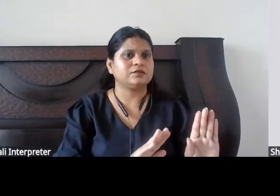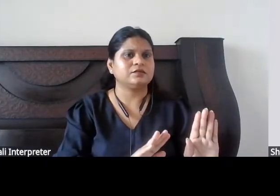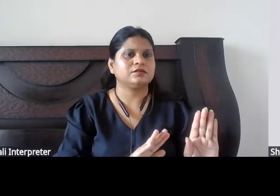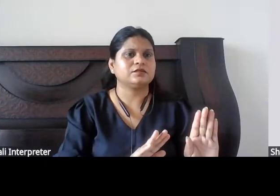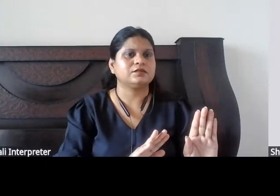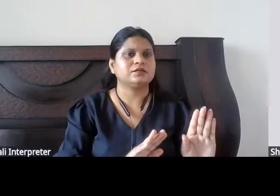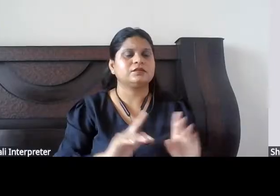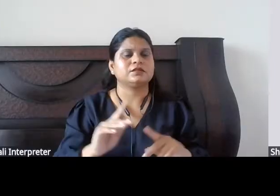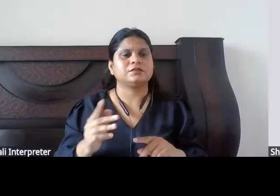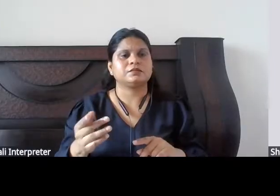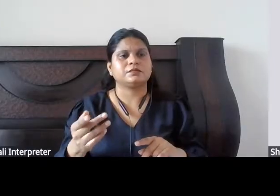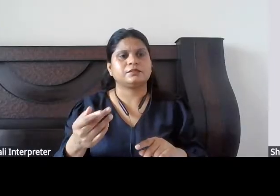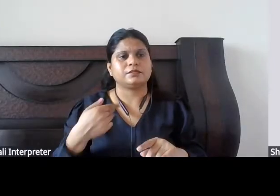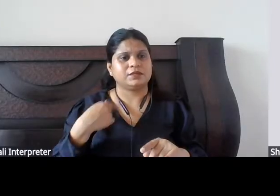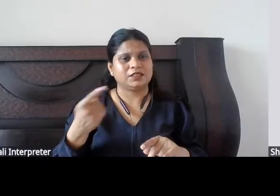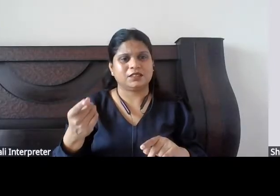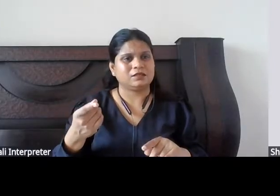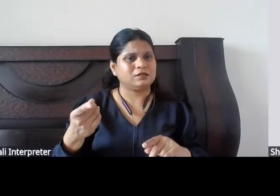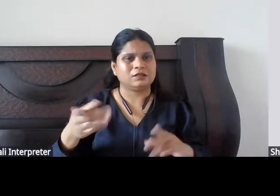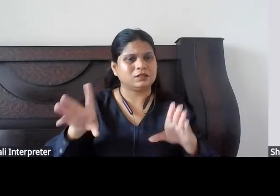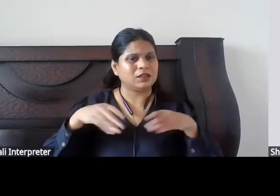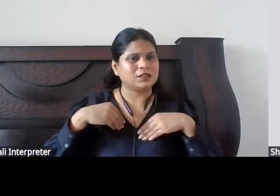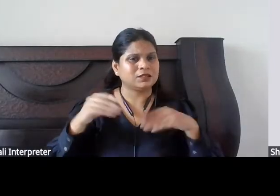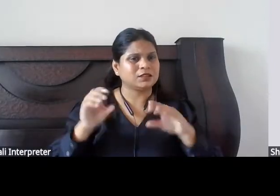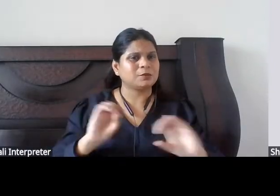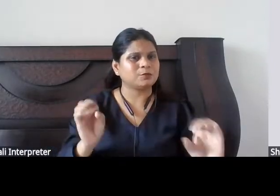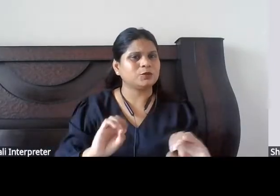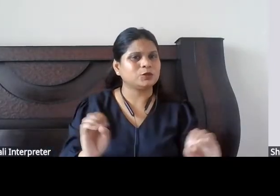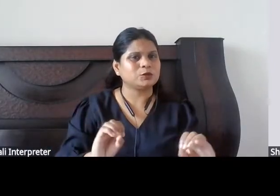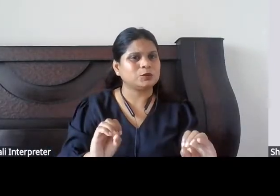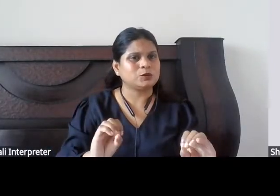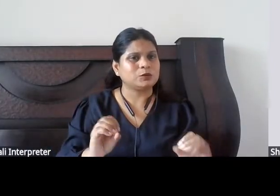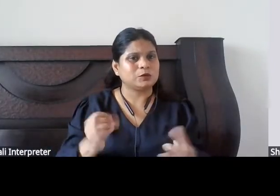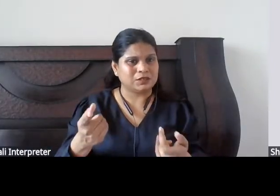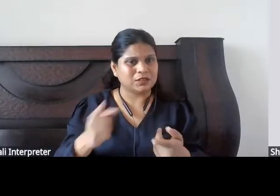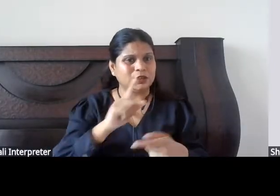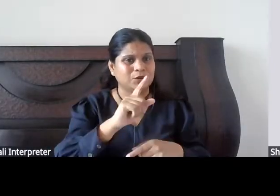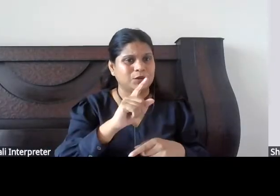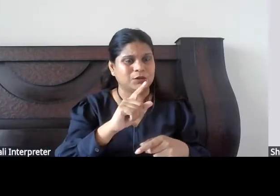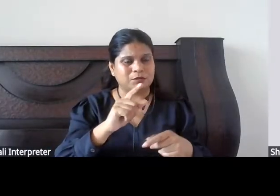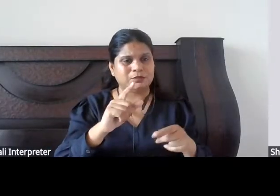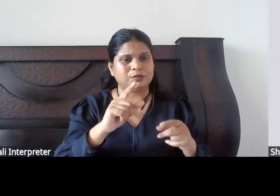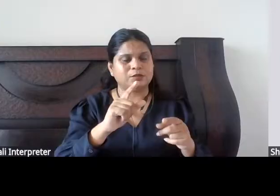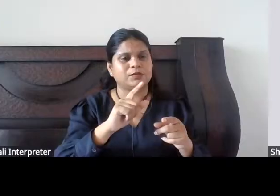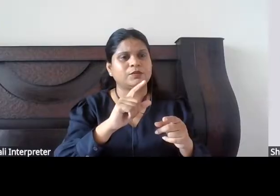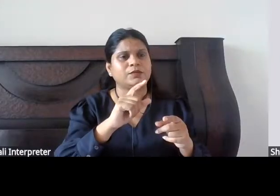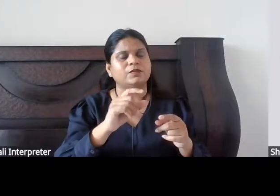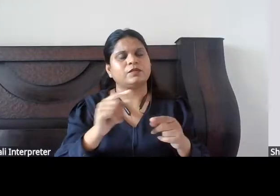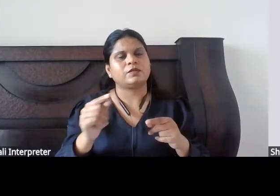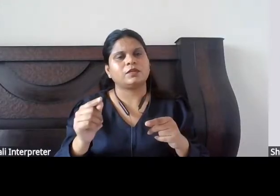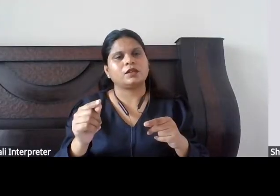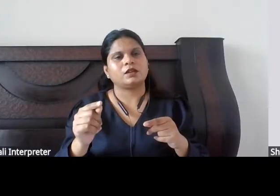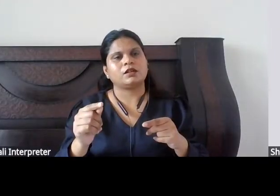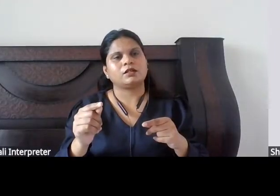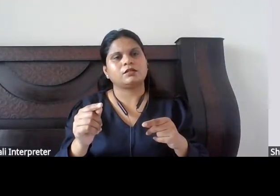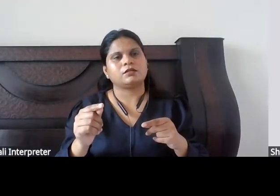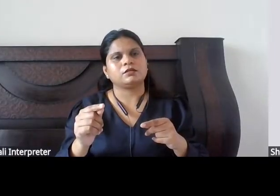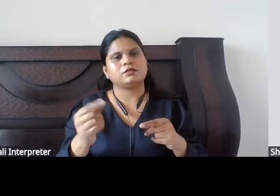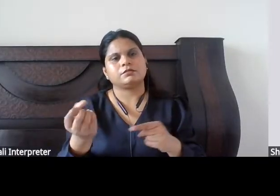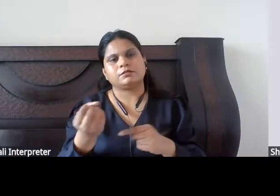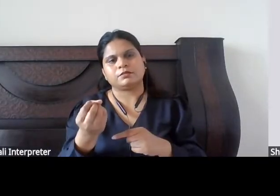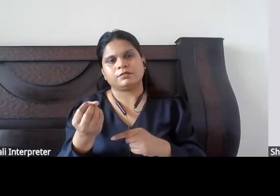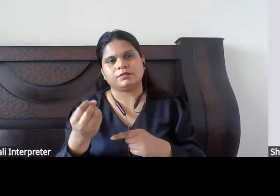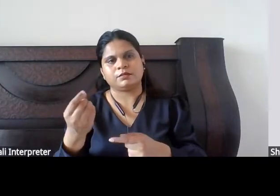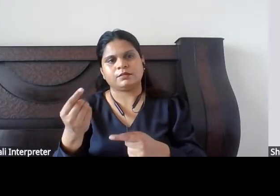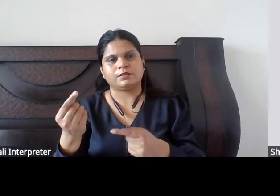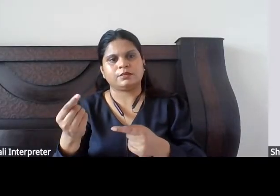don't agree that they come under the locomotor disability. They should be part of multiple disabilities or